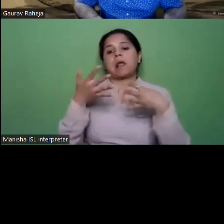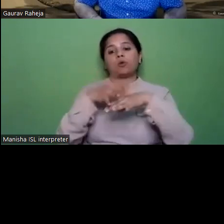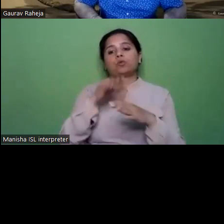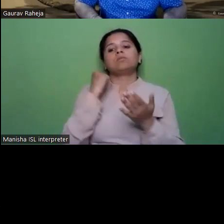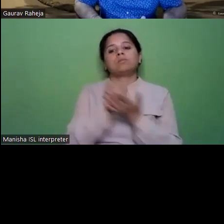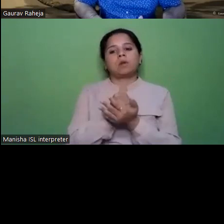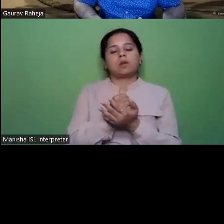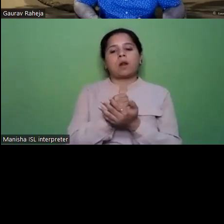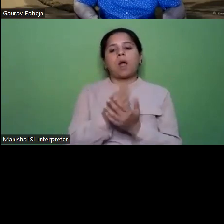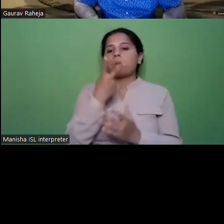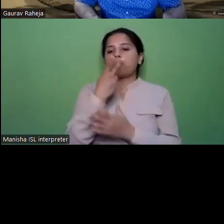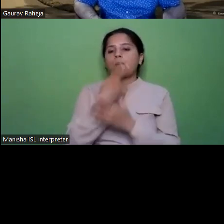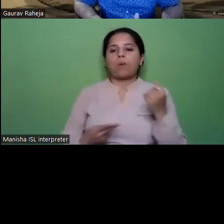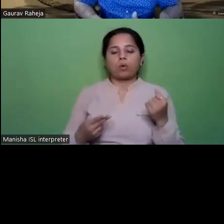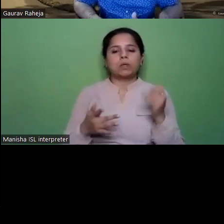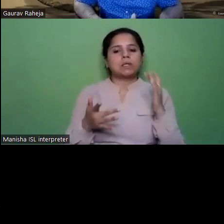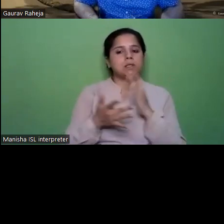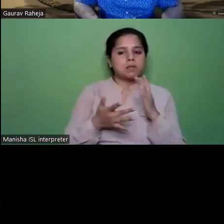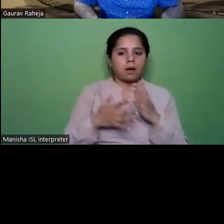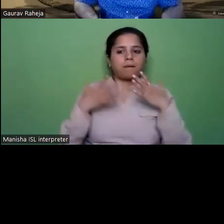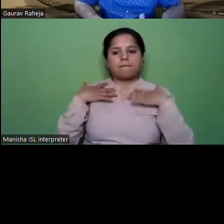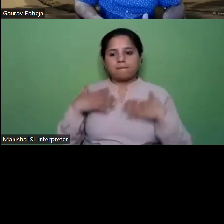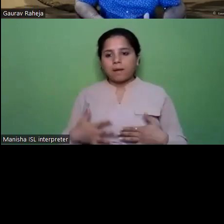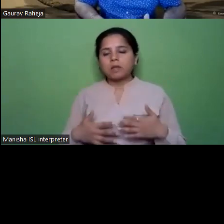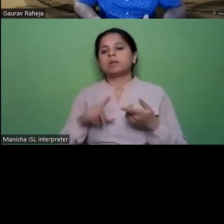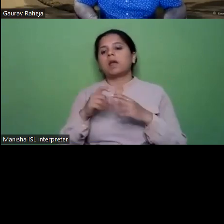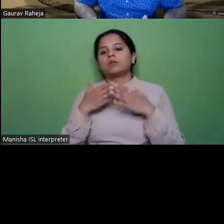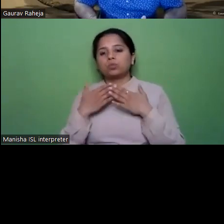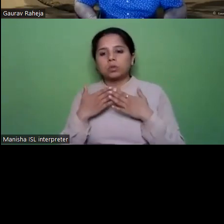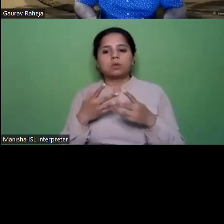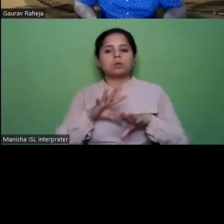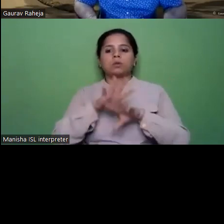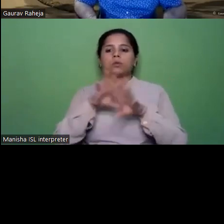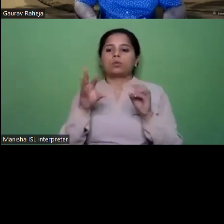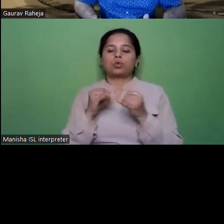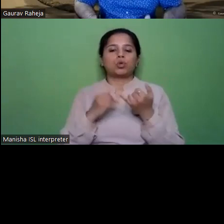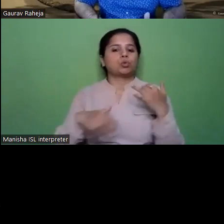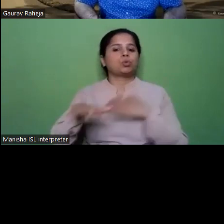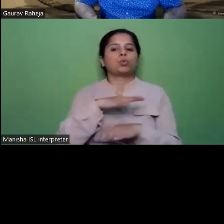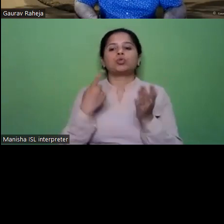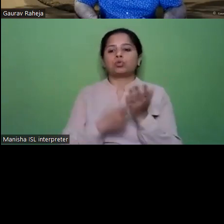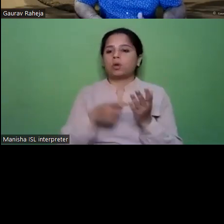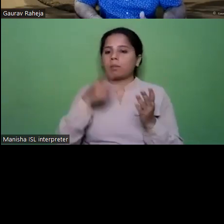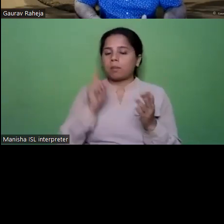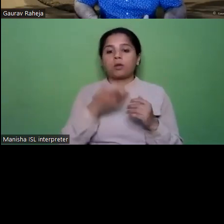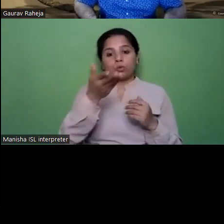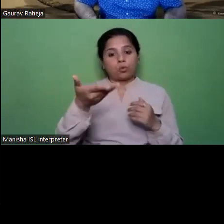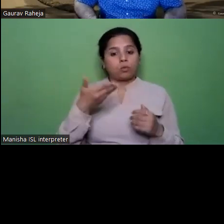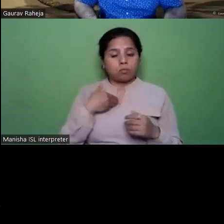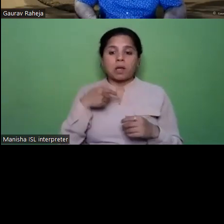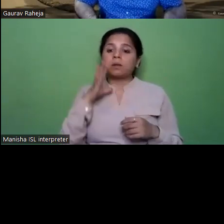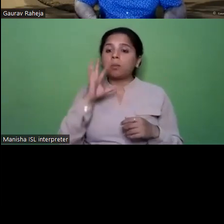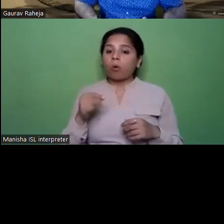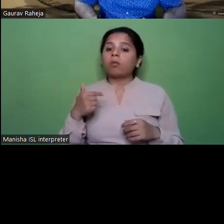in physical, technological, digital, and social terms. And you and I play an important